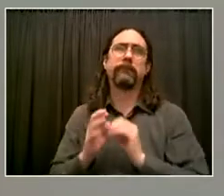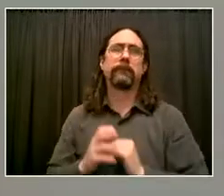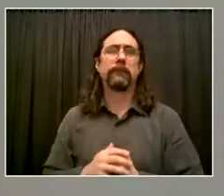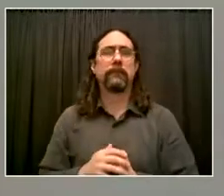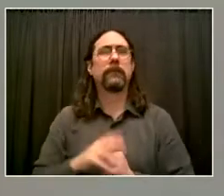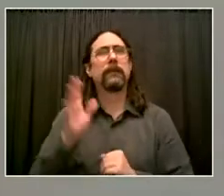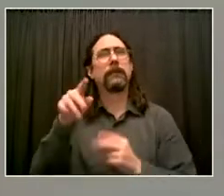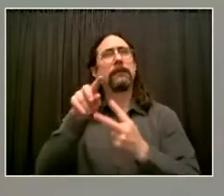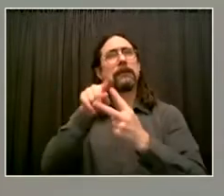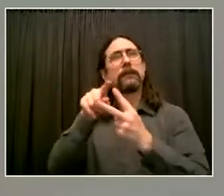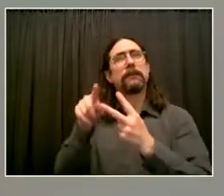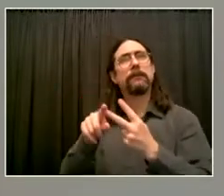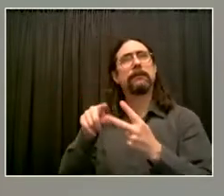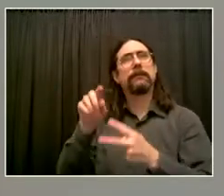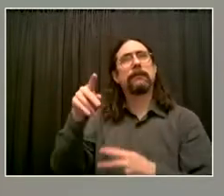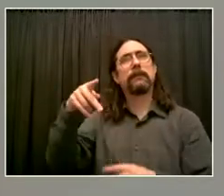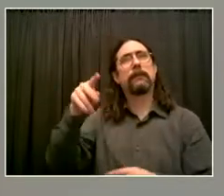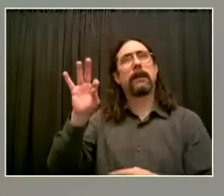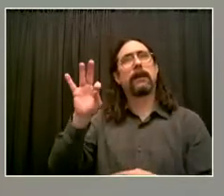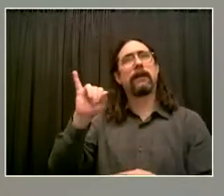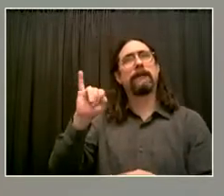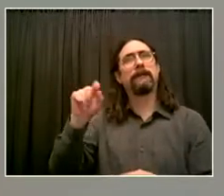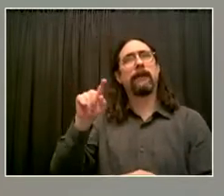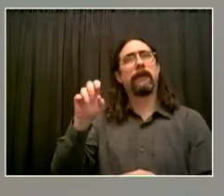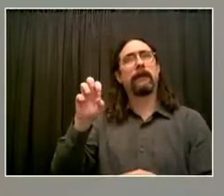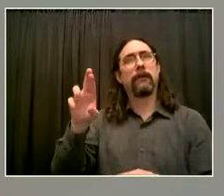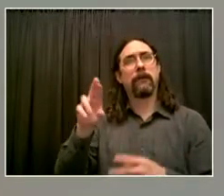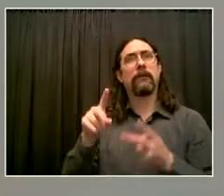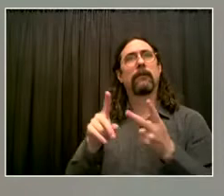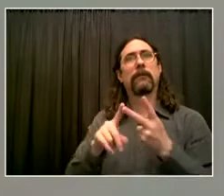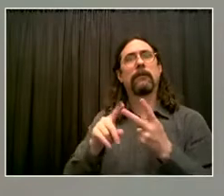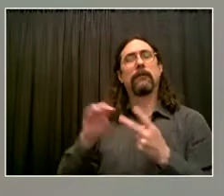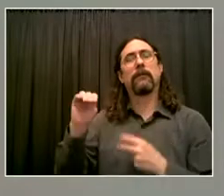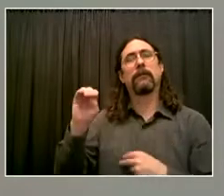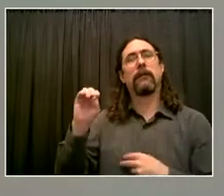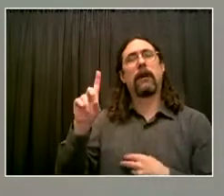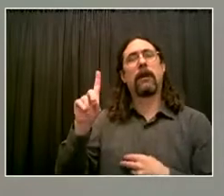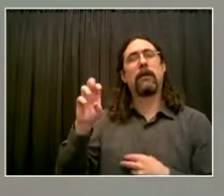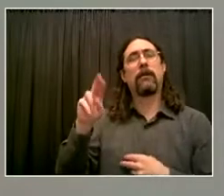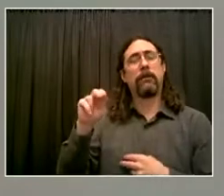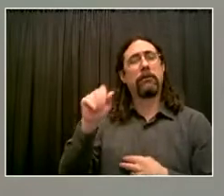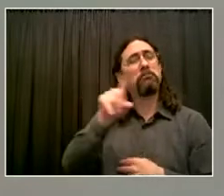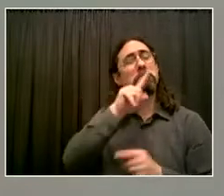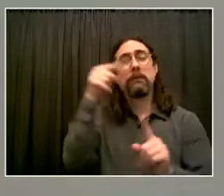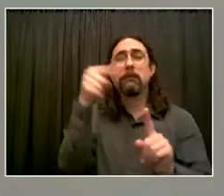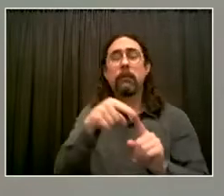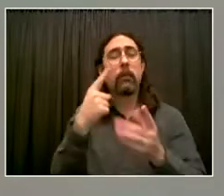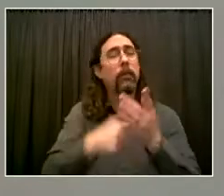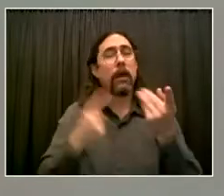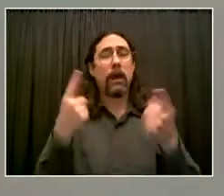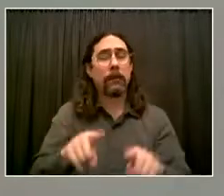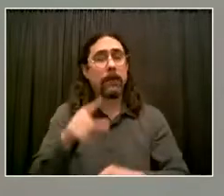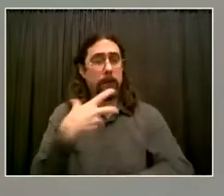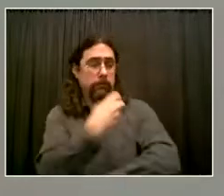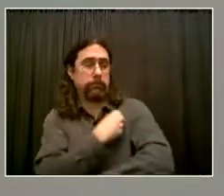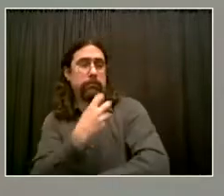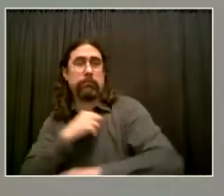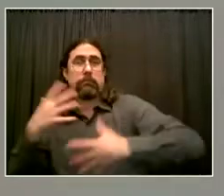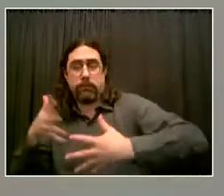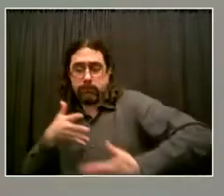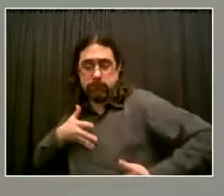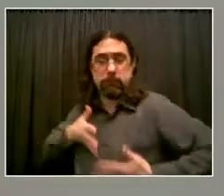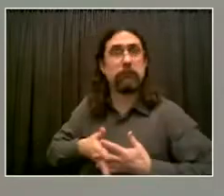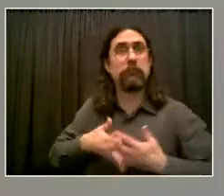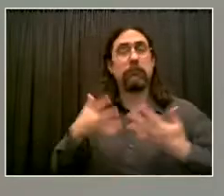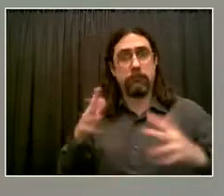protection, for any given virus, and it also covers a broader range of viruses. So it's really just another reason why we really want people to